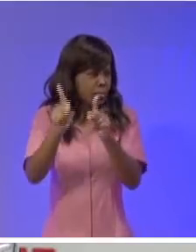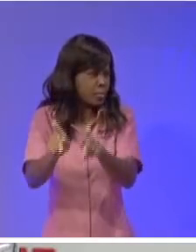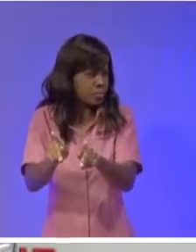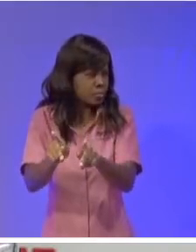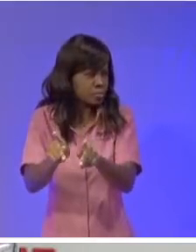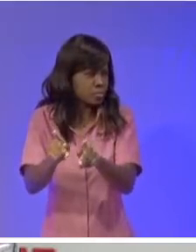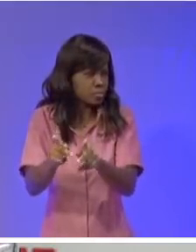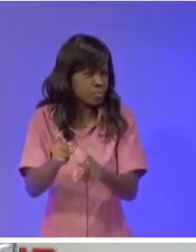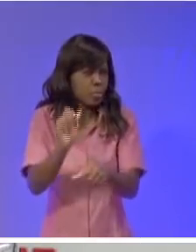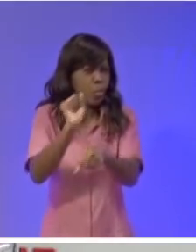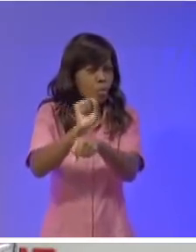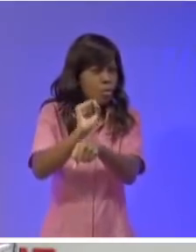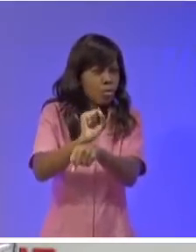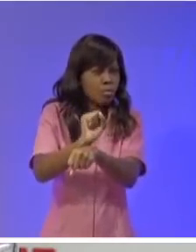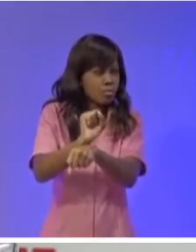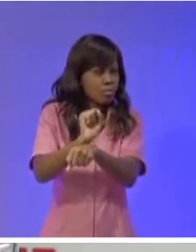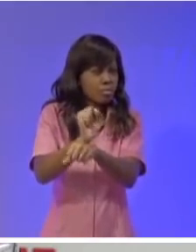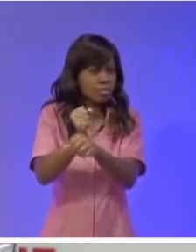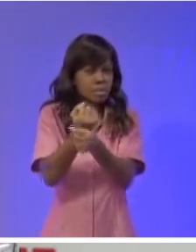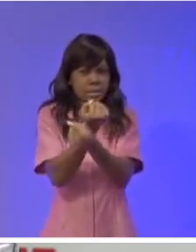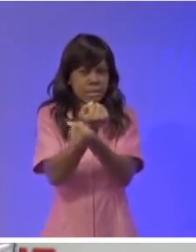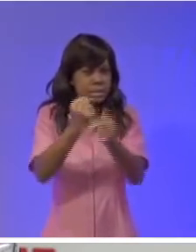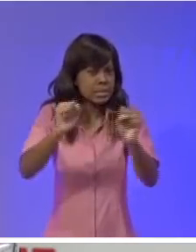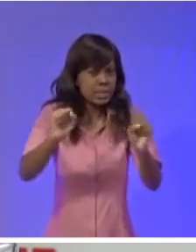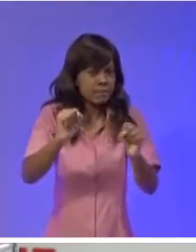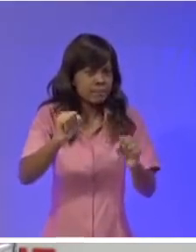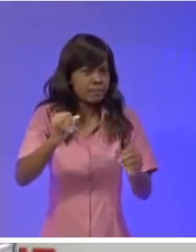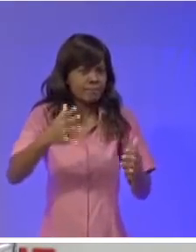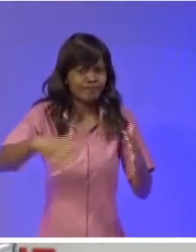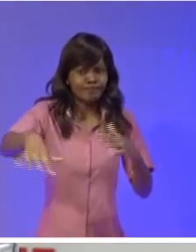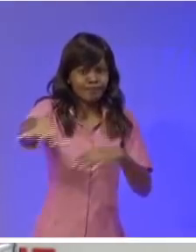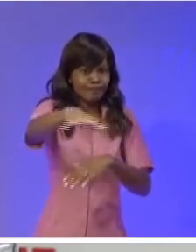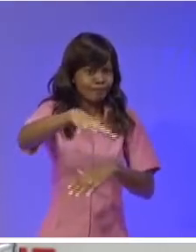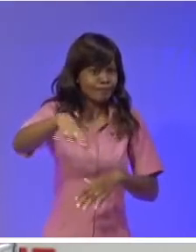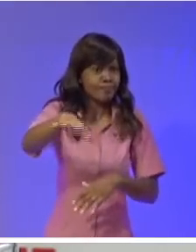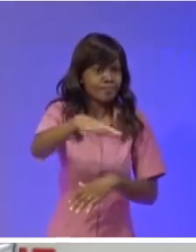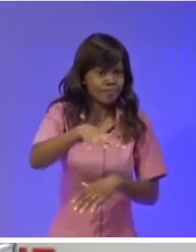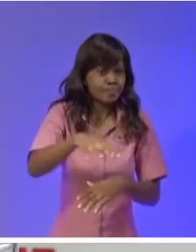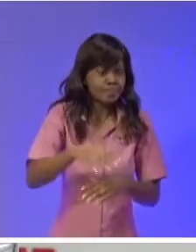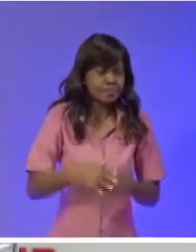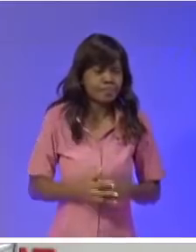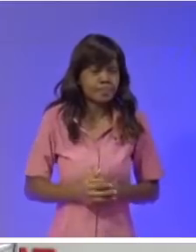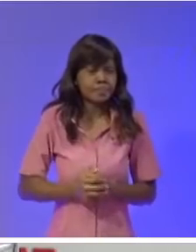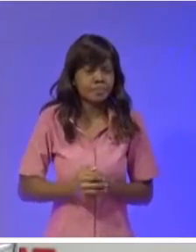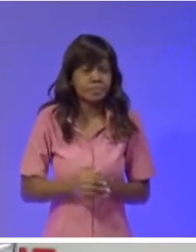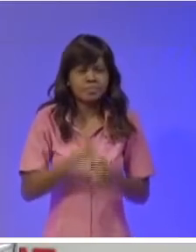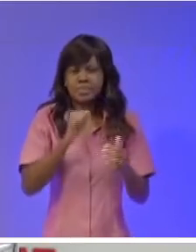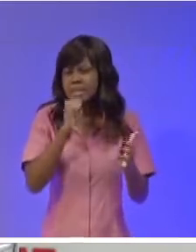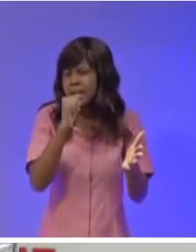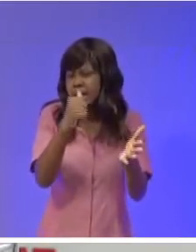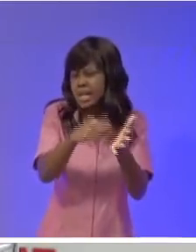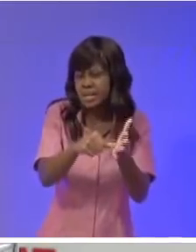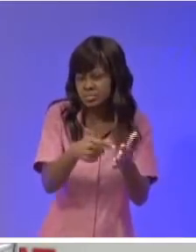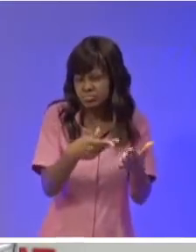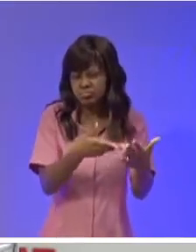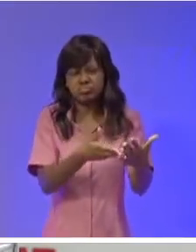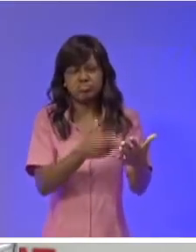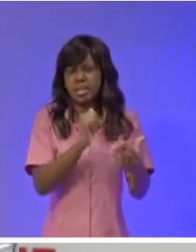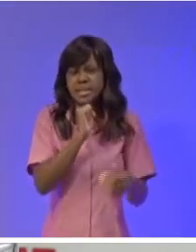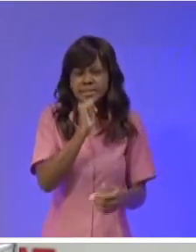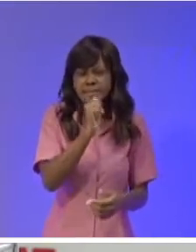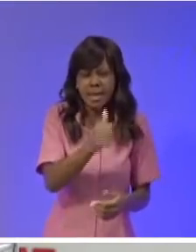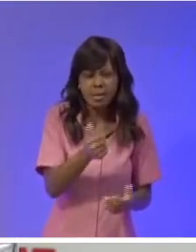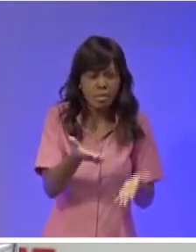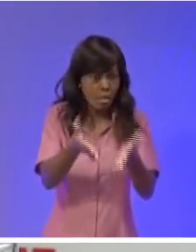you asked. The letter did not ask permission. The letter informed me that they were going to operate as a safe